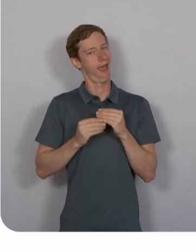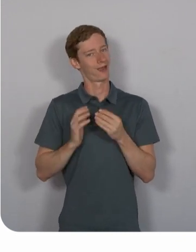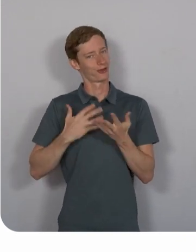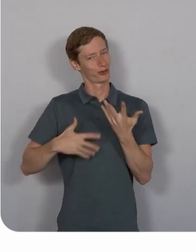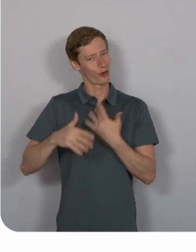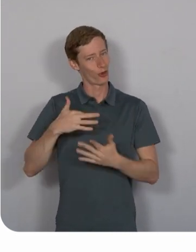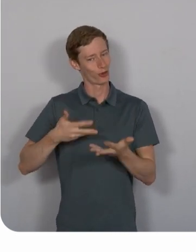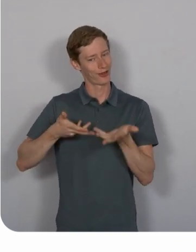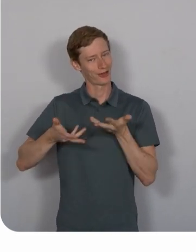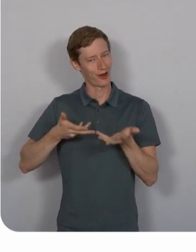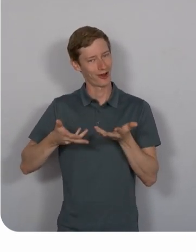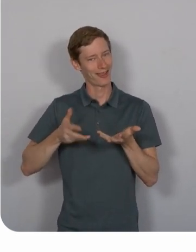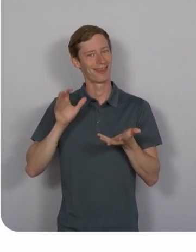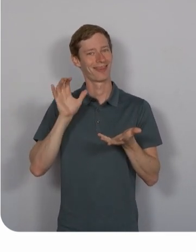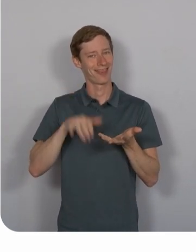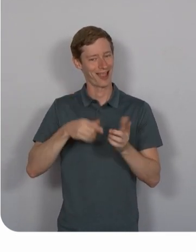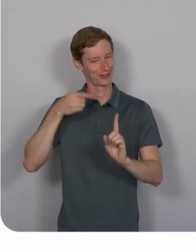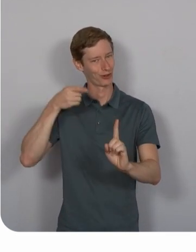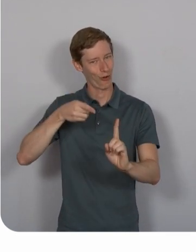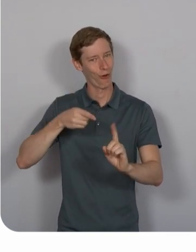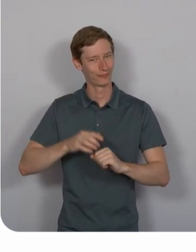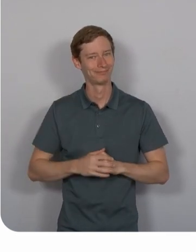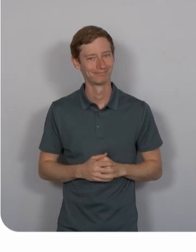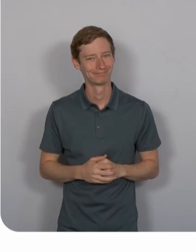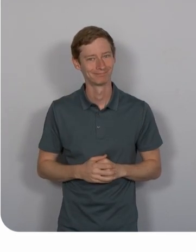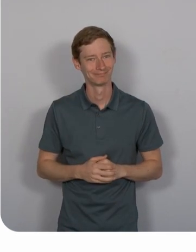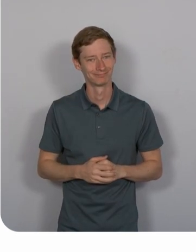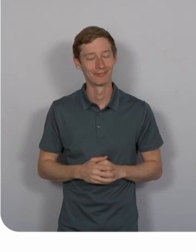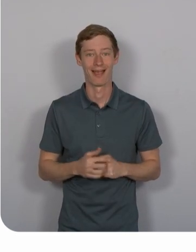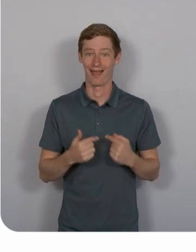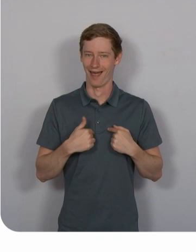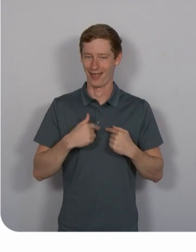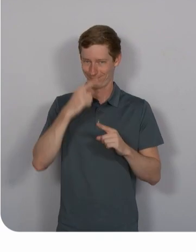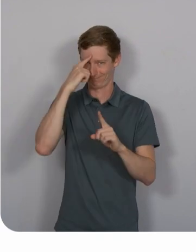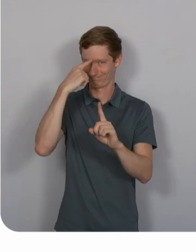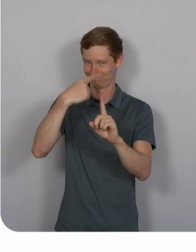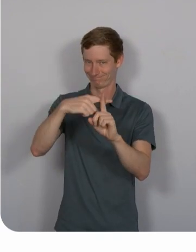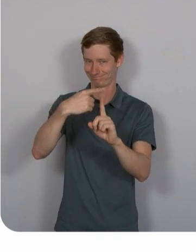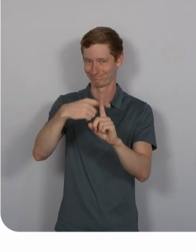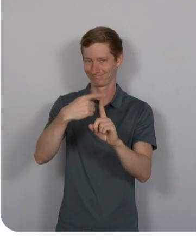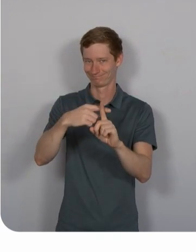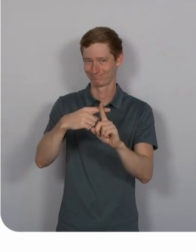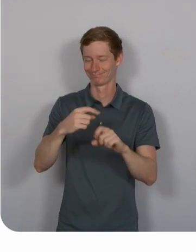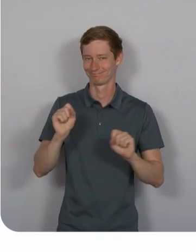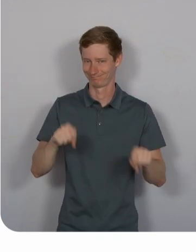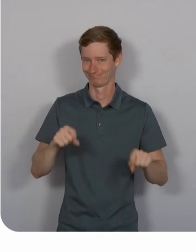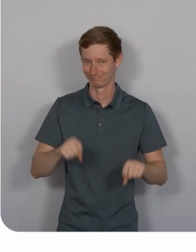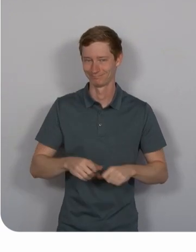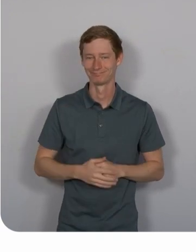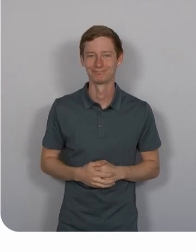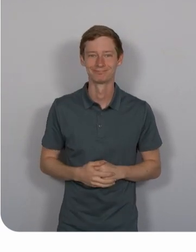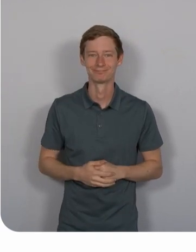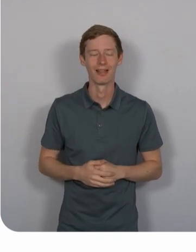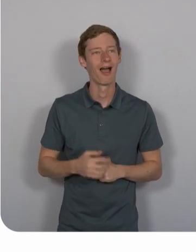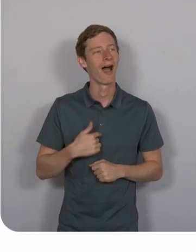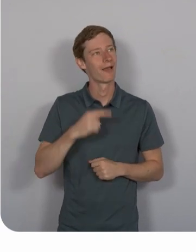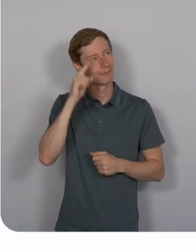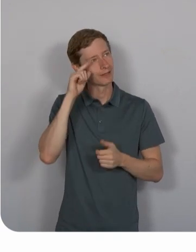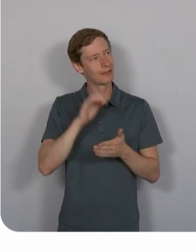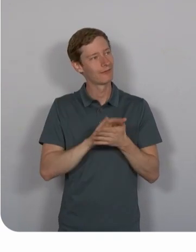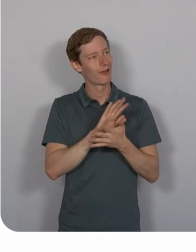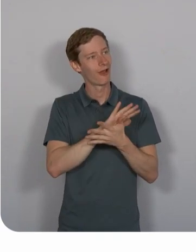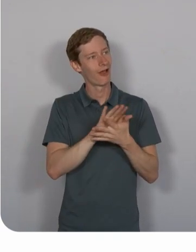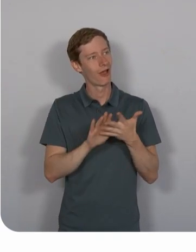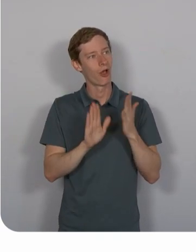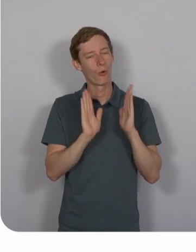interactions, because that's what we're here to do. I'm really optimistic about this. I mean, I think that this is going to enable a wide range